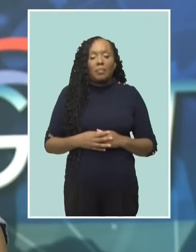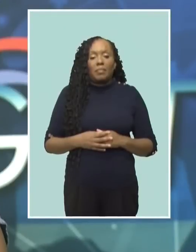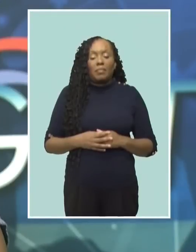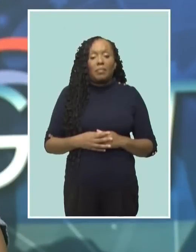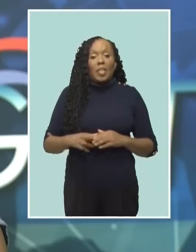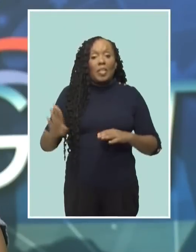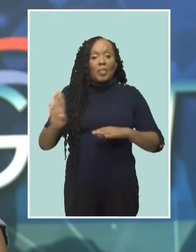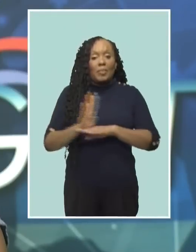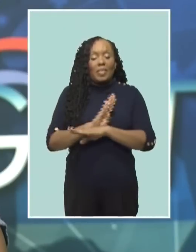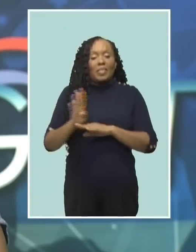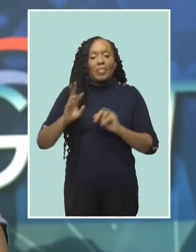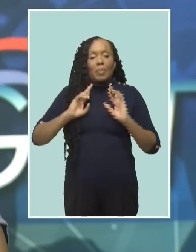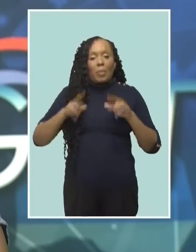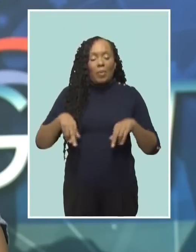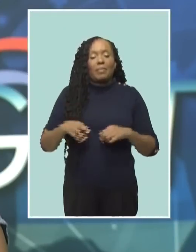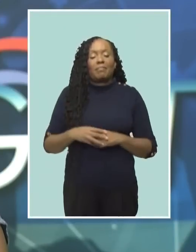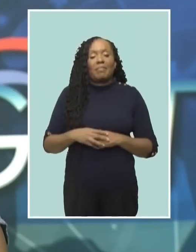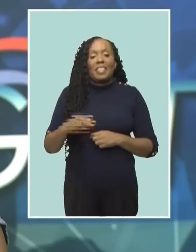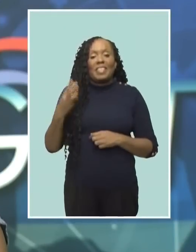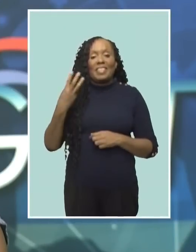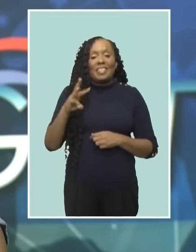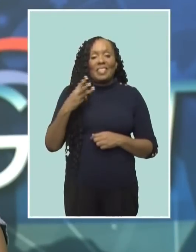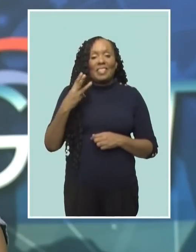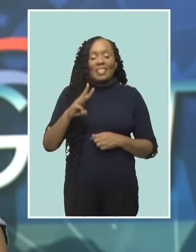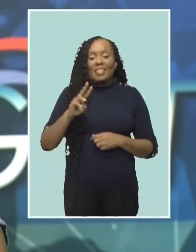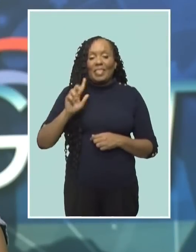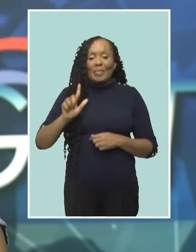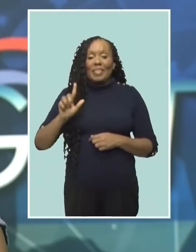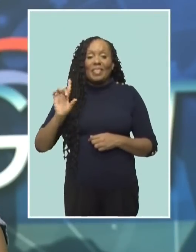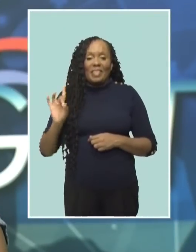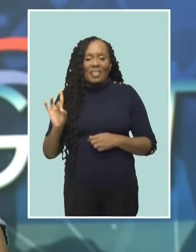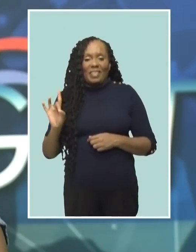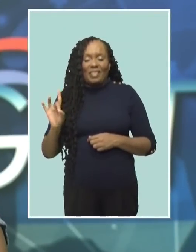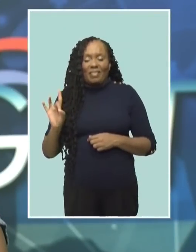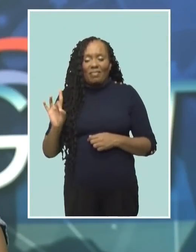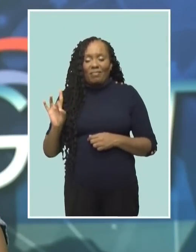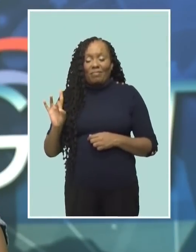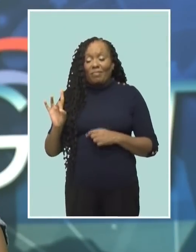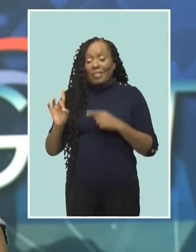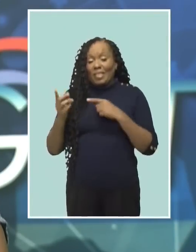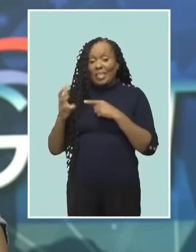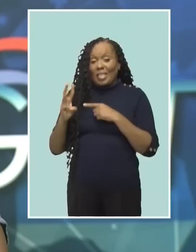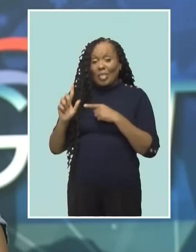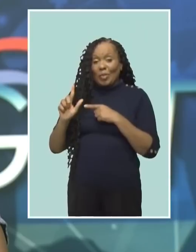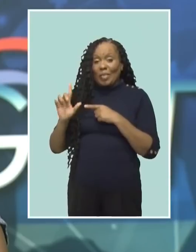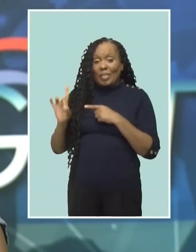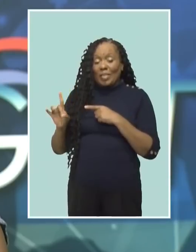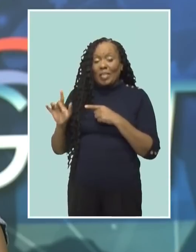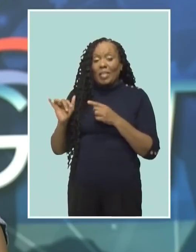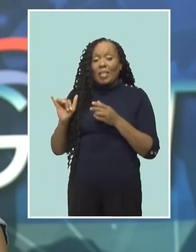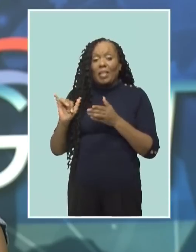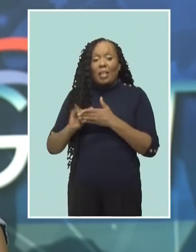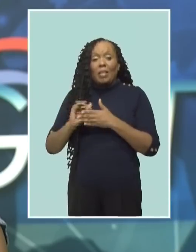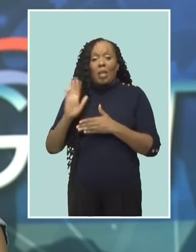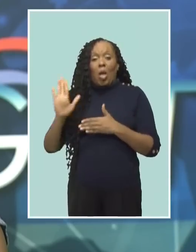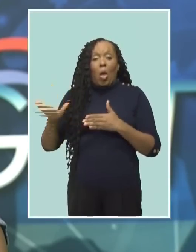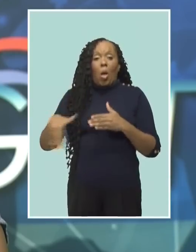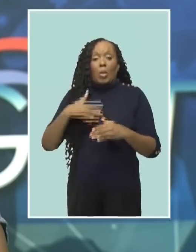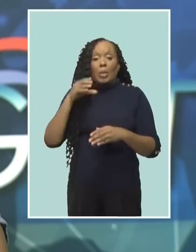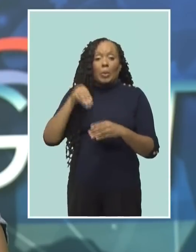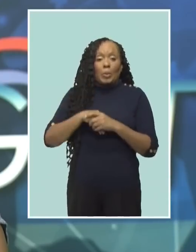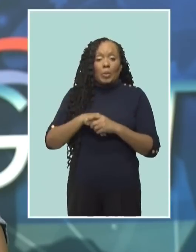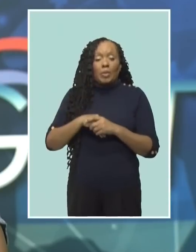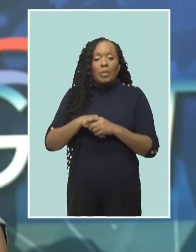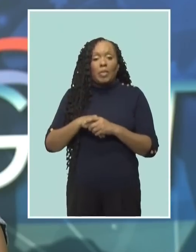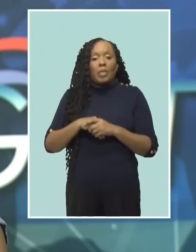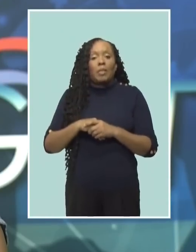In tonight's Business Report, 1628 is an all-inclusive optical shop established by Anmar Brathwaite.